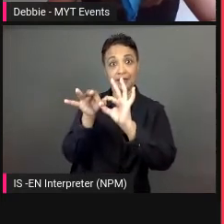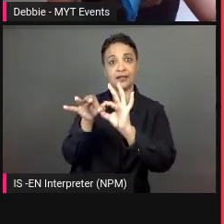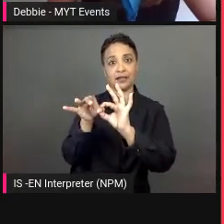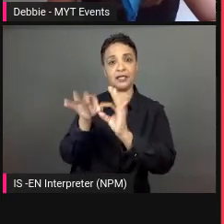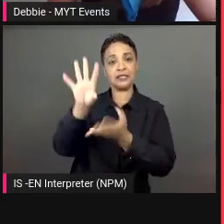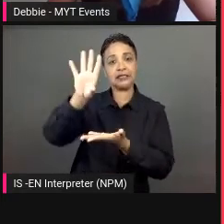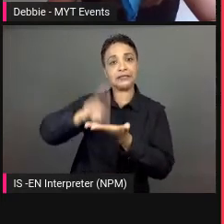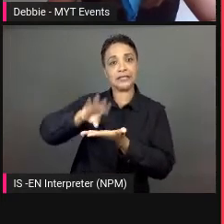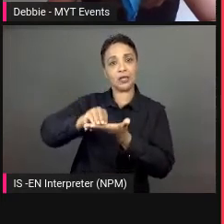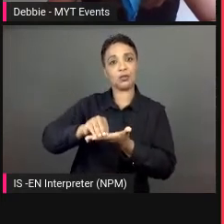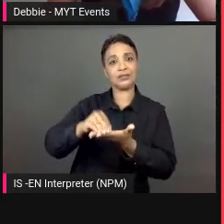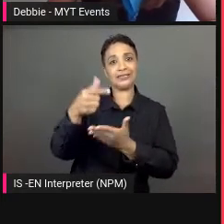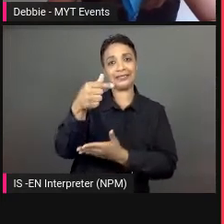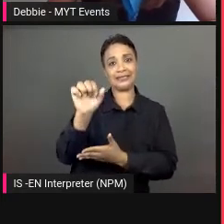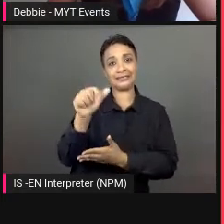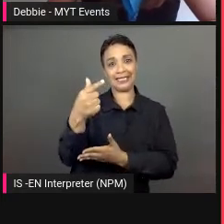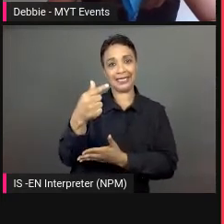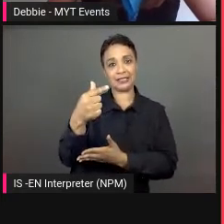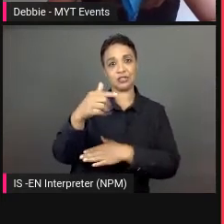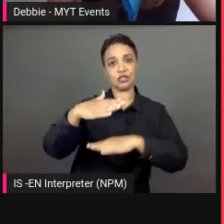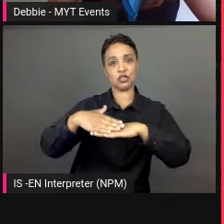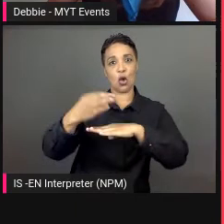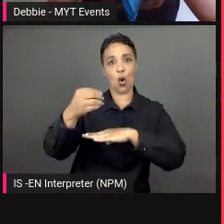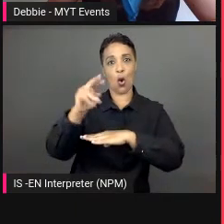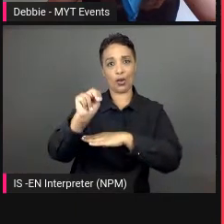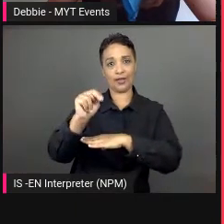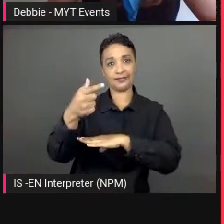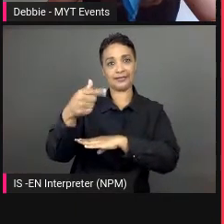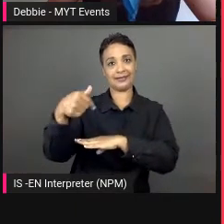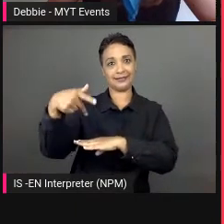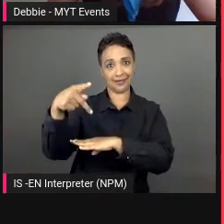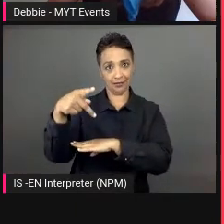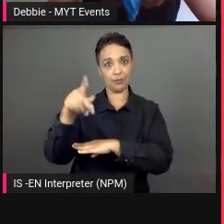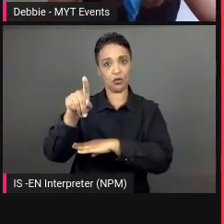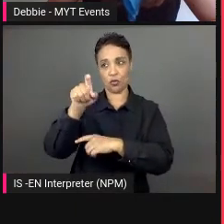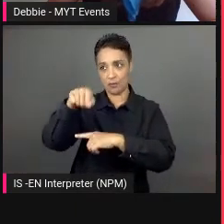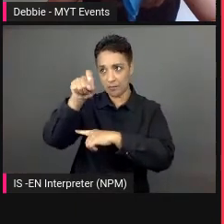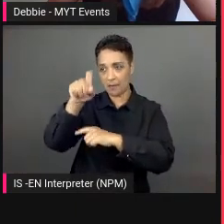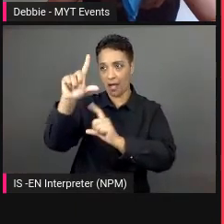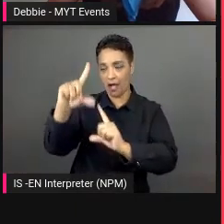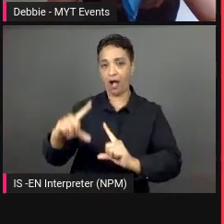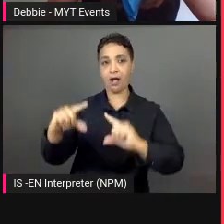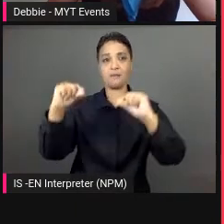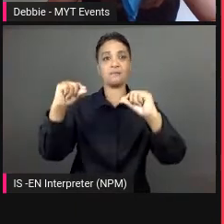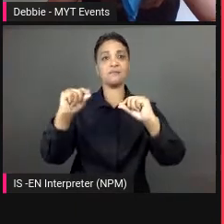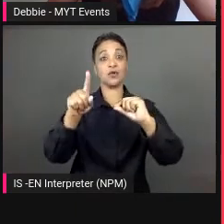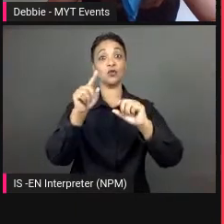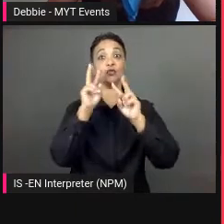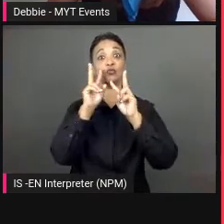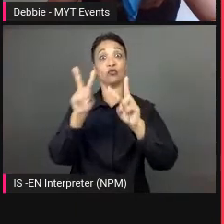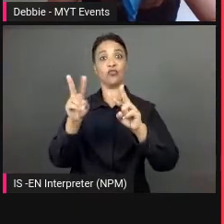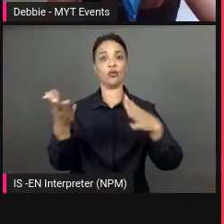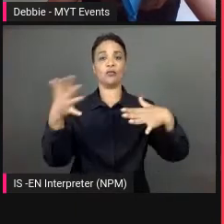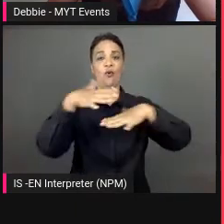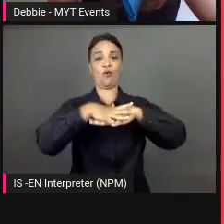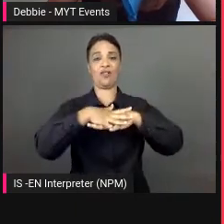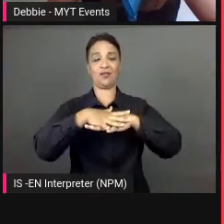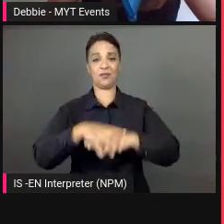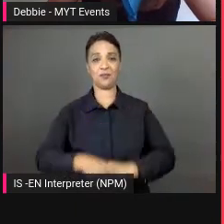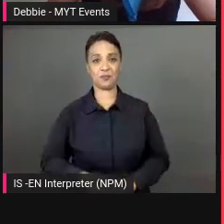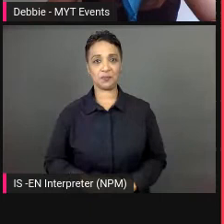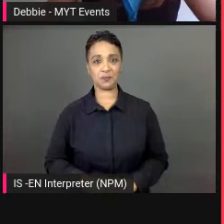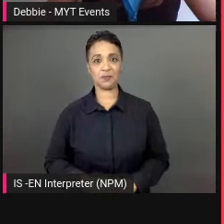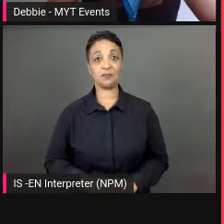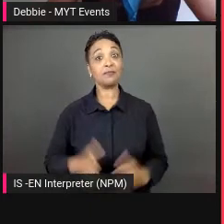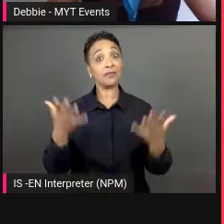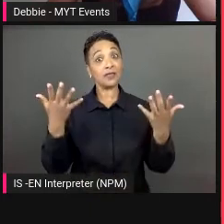on Tap Overlay, add the event ID CHS, all lowercase, and select View as Overlay. You will then need to add